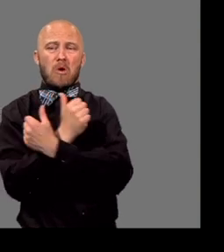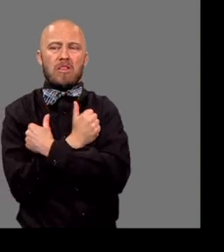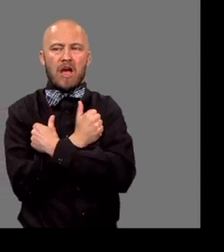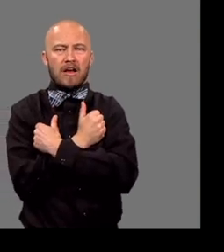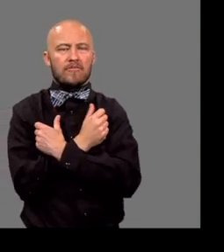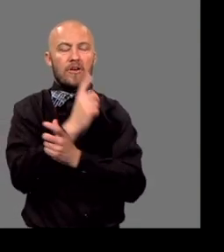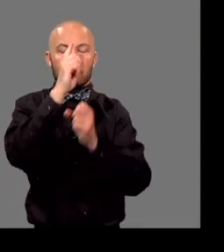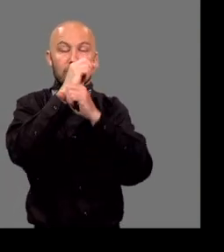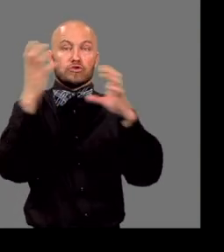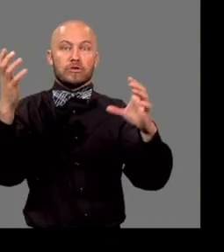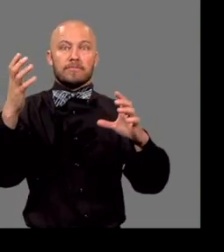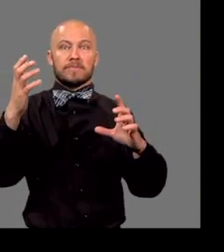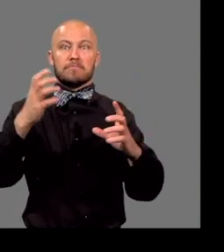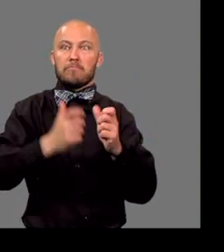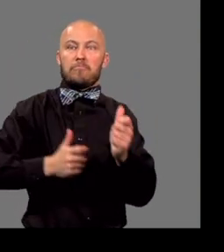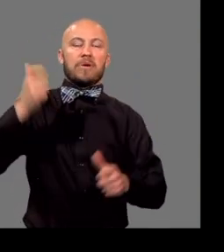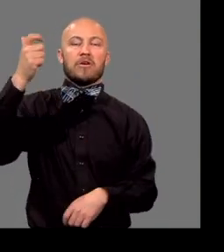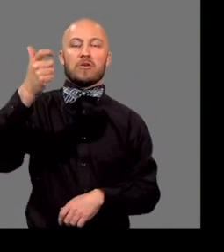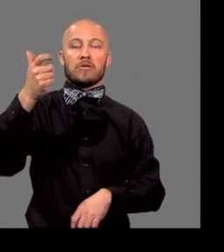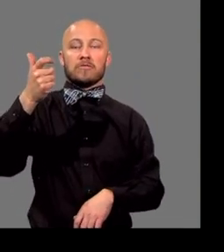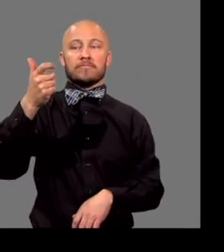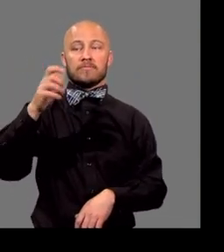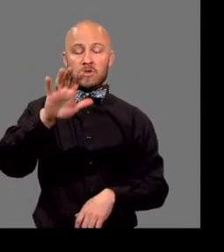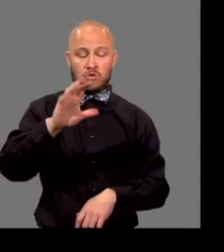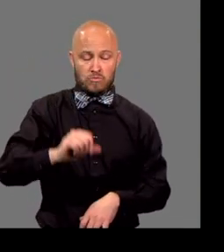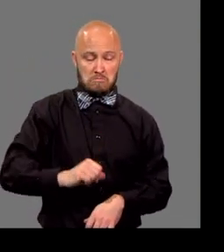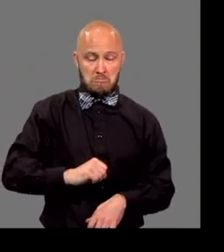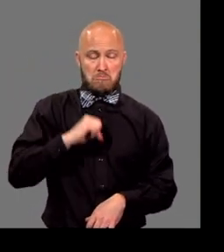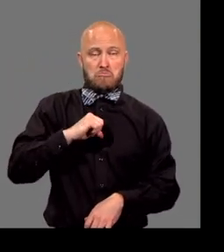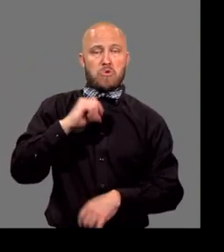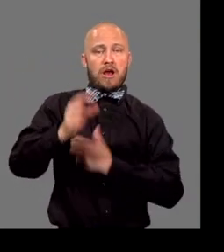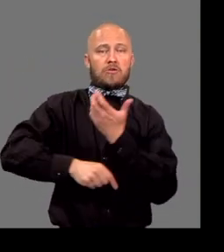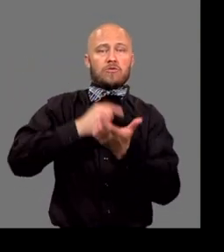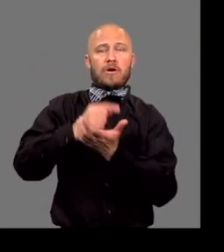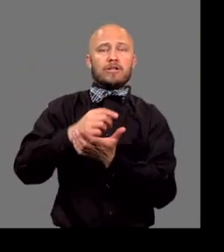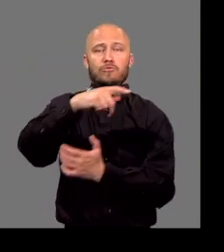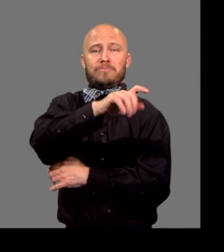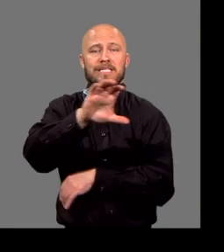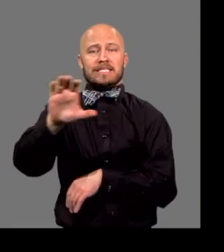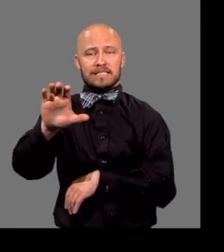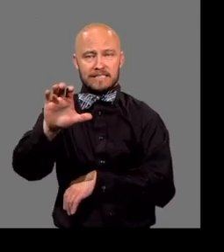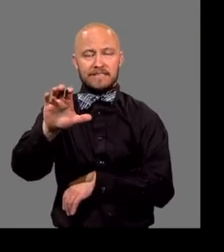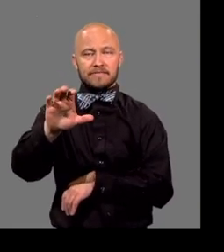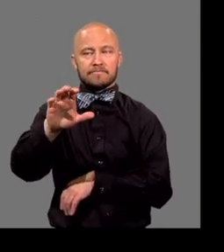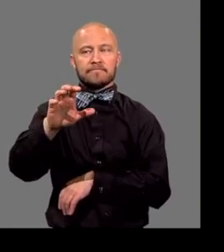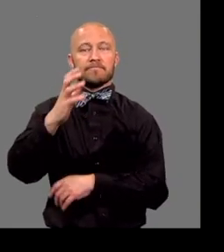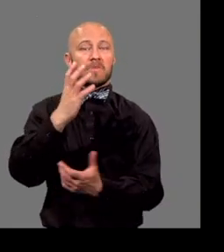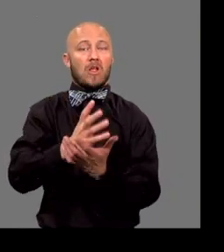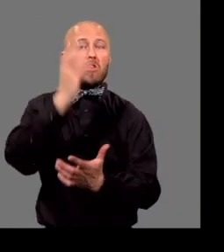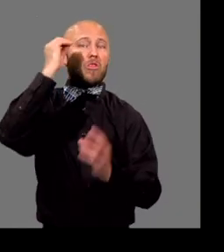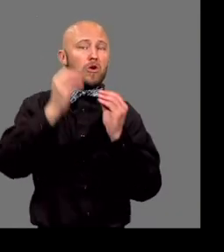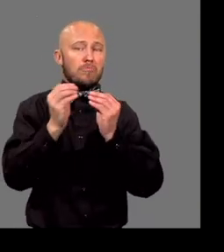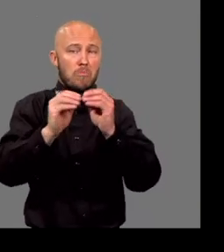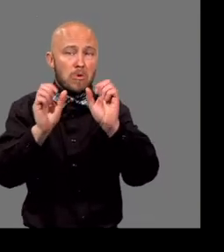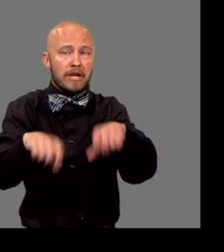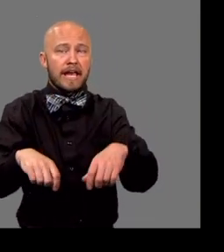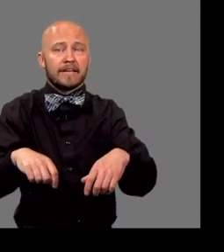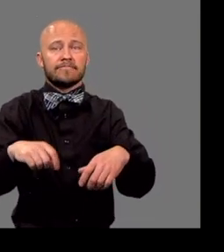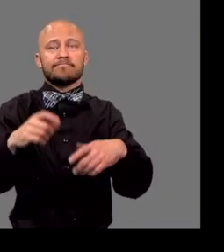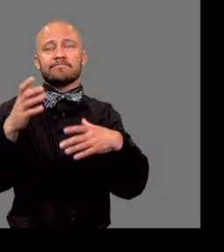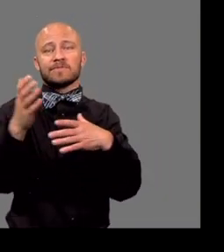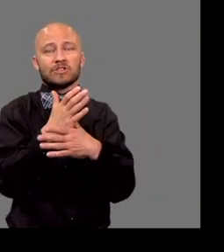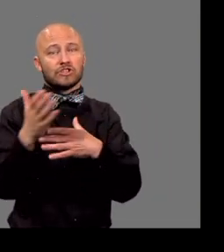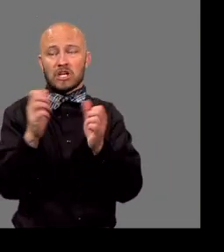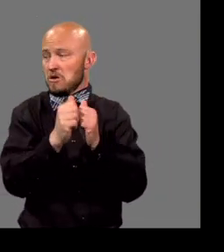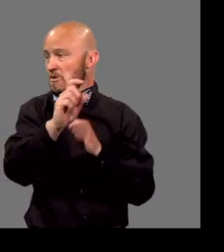for bigger dreams. You, as a proud graduate of Pueblo Community College, can always learn more, share your